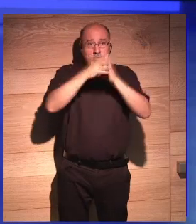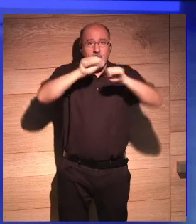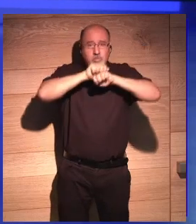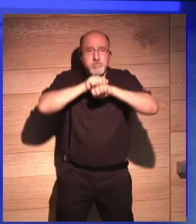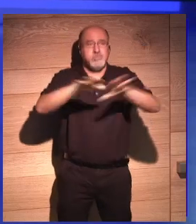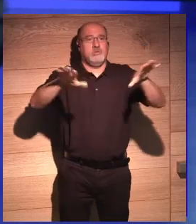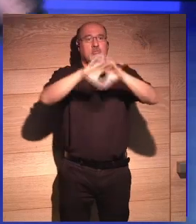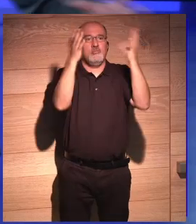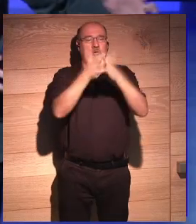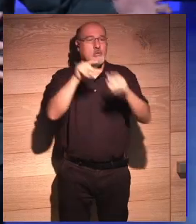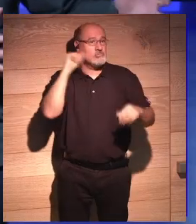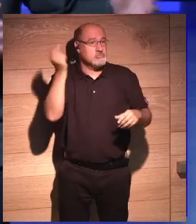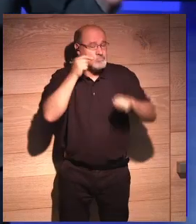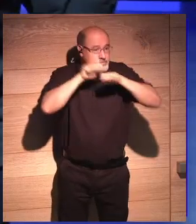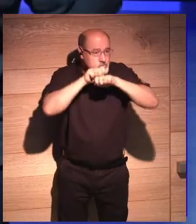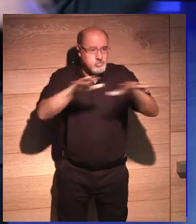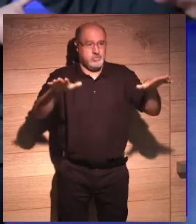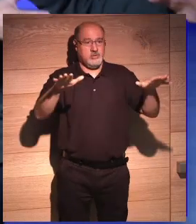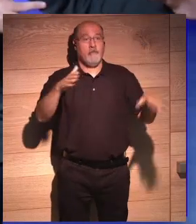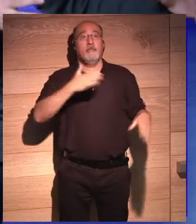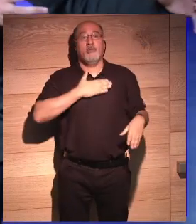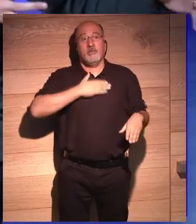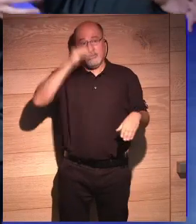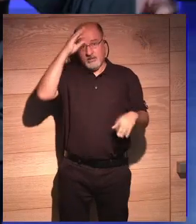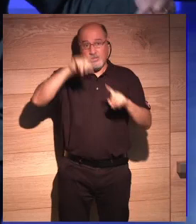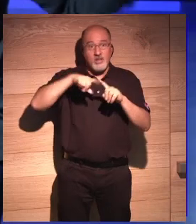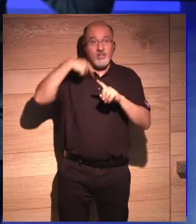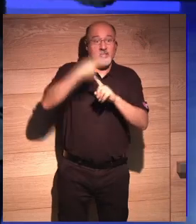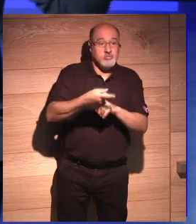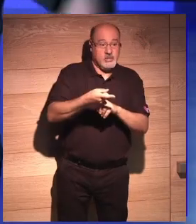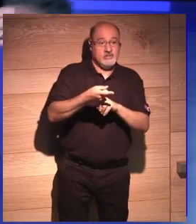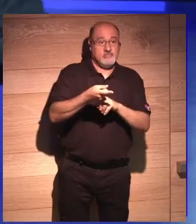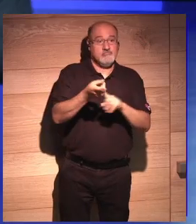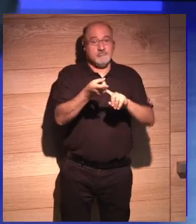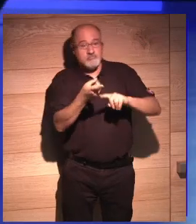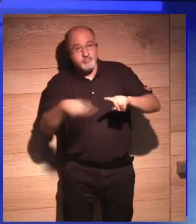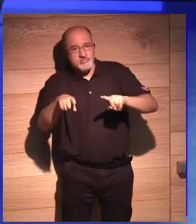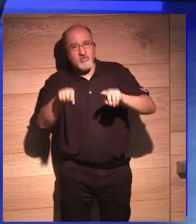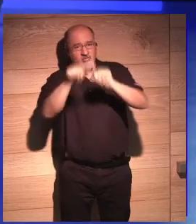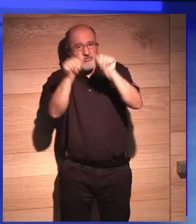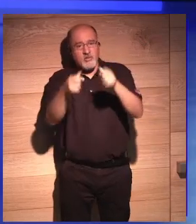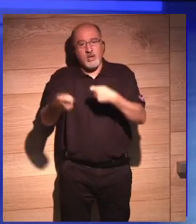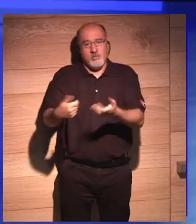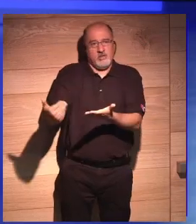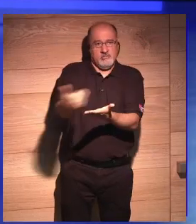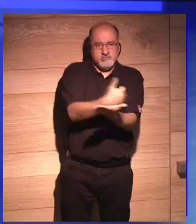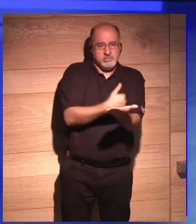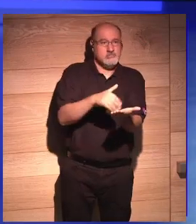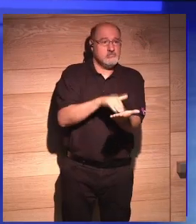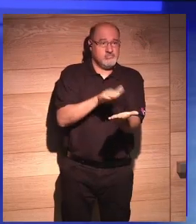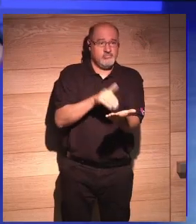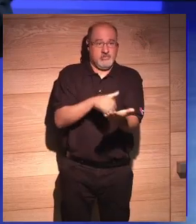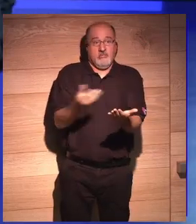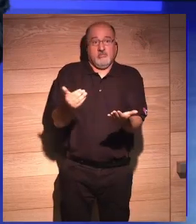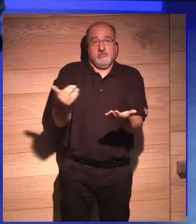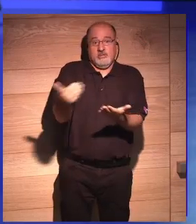world, we can exploit this commercially as well in order to fuel that second horse. And